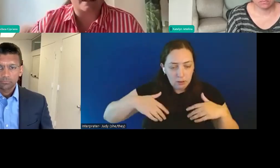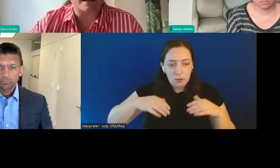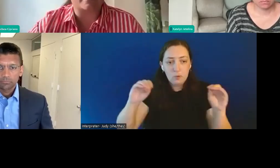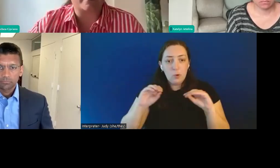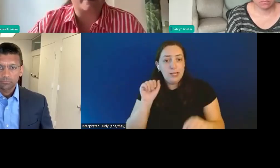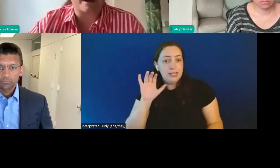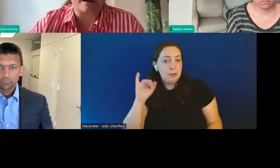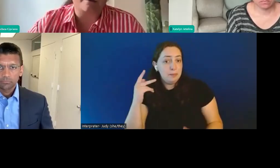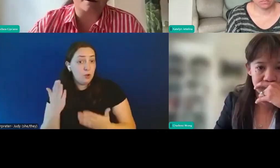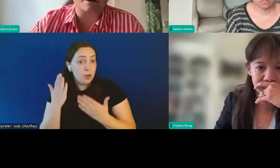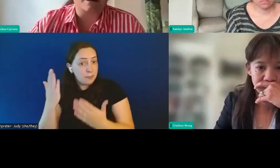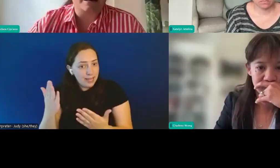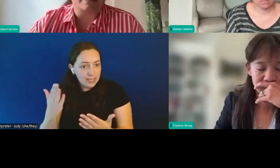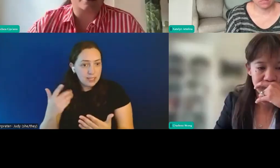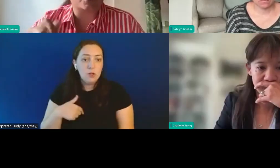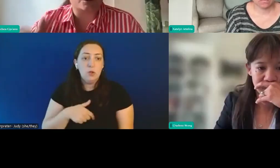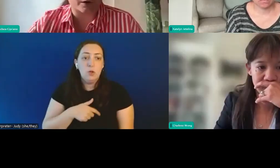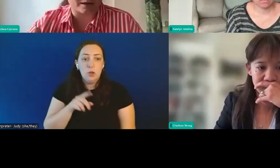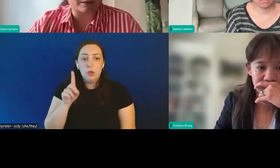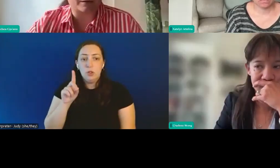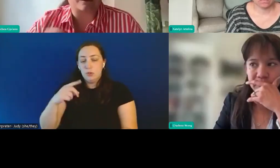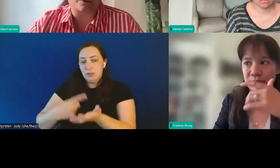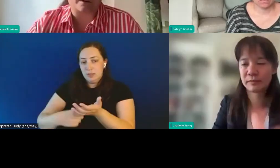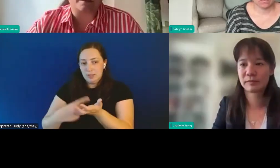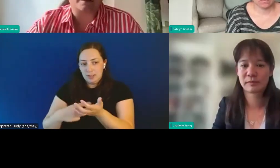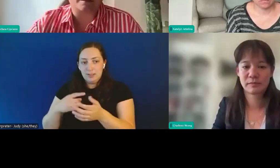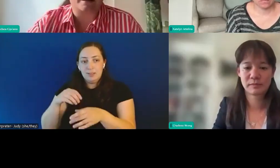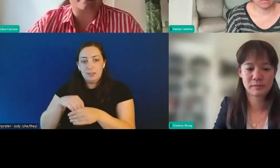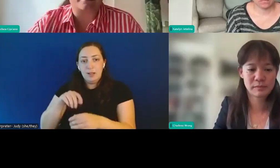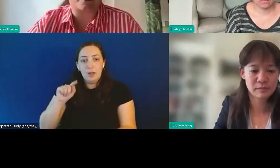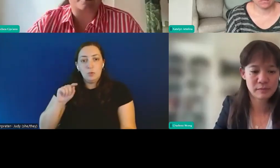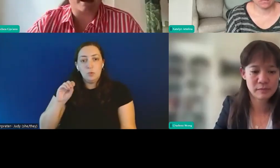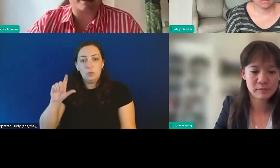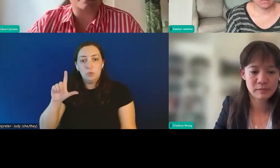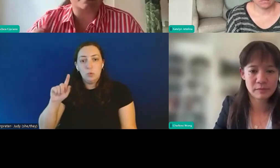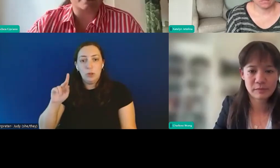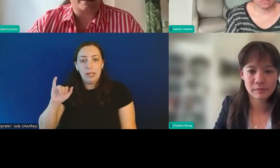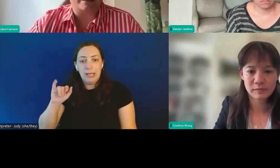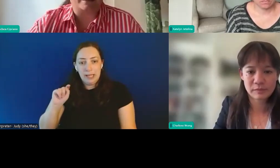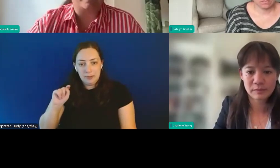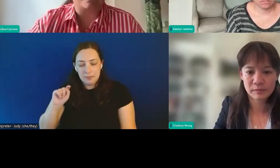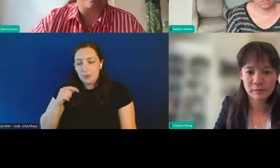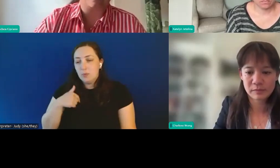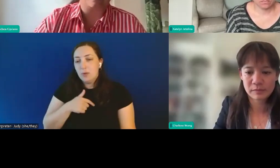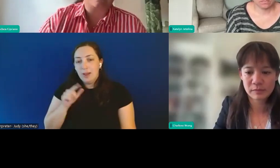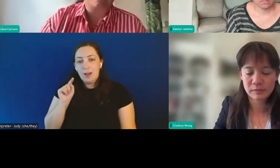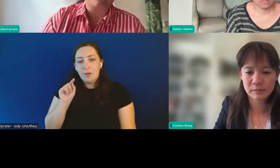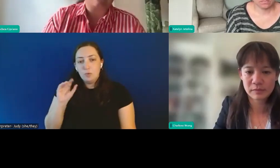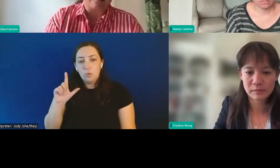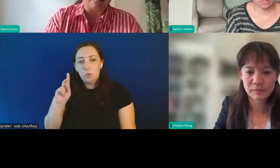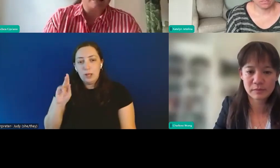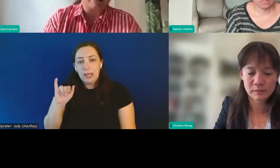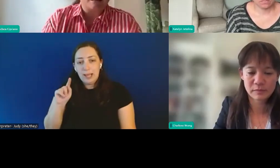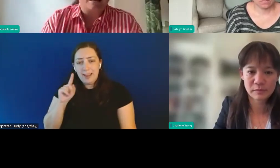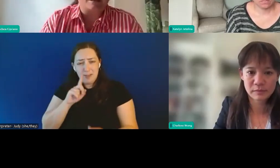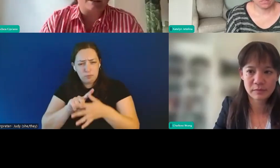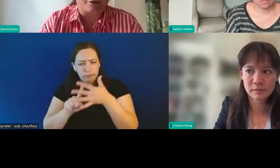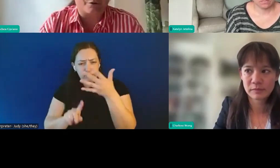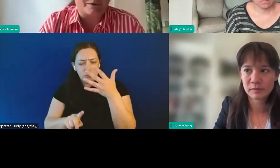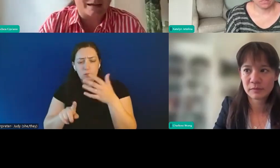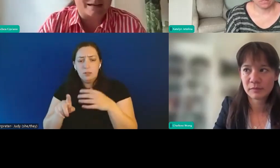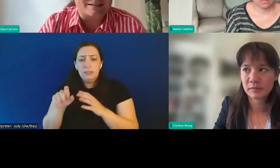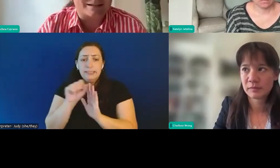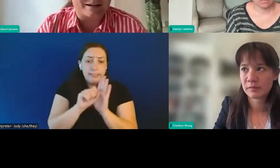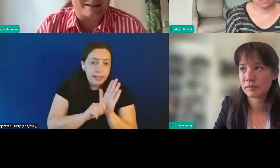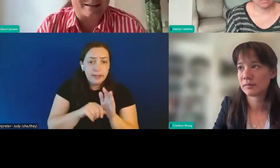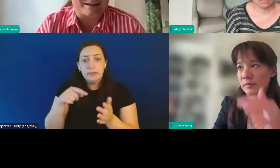another scenario that we cover in our toolkits. We have toolkits for payers, providers, and states. And so